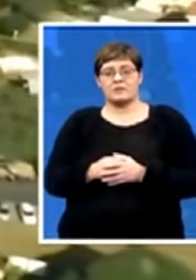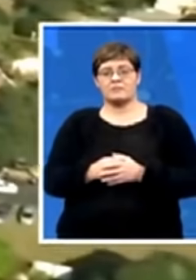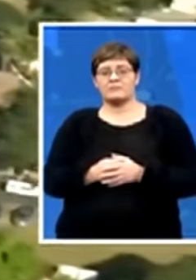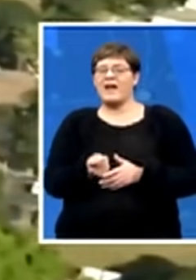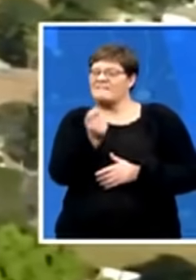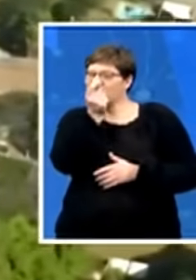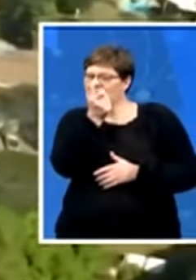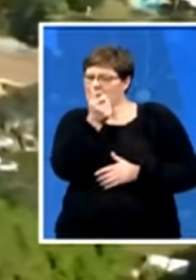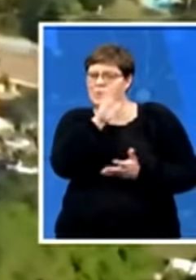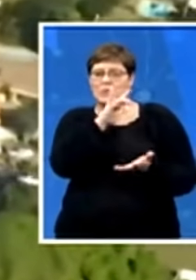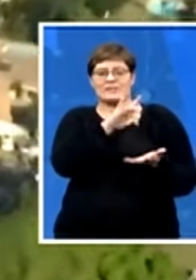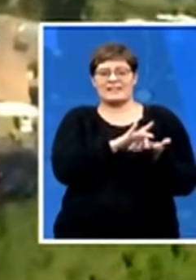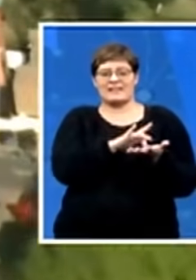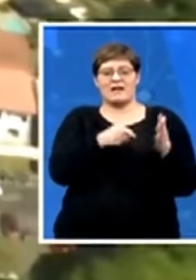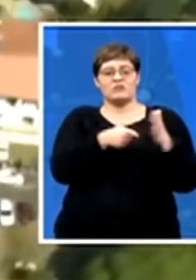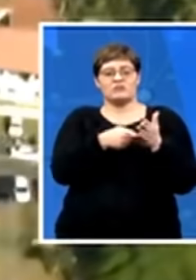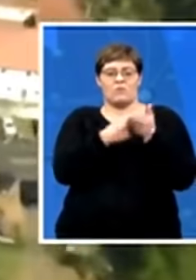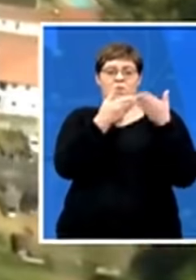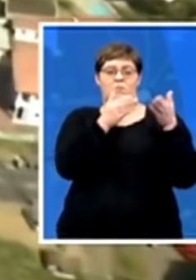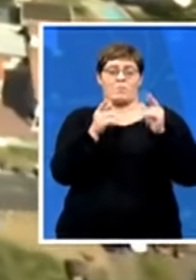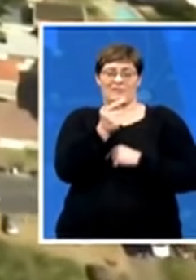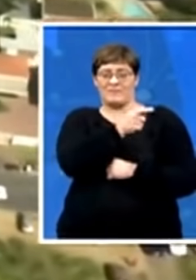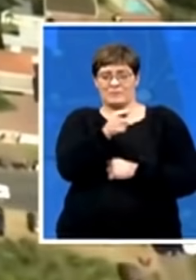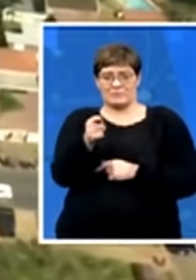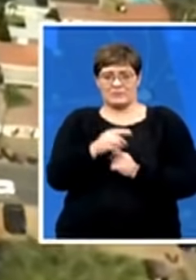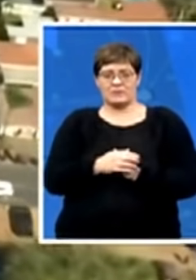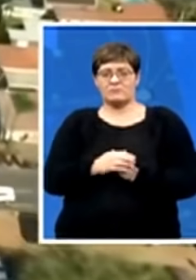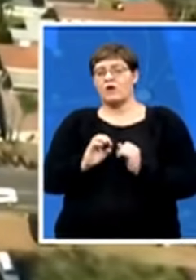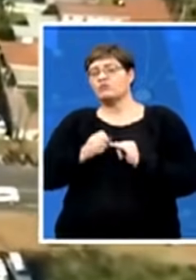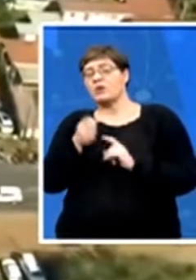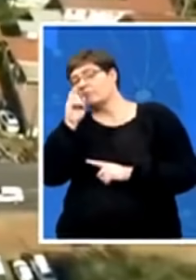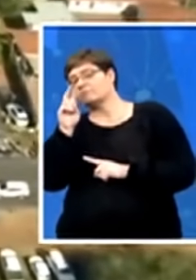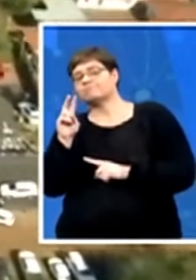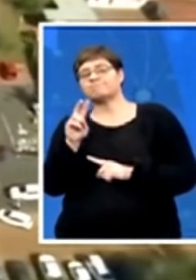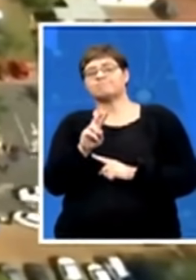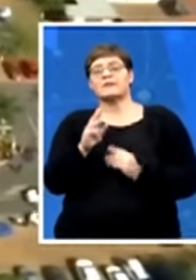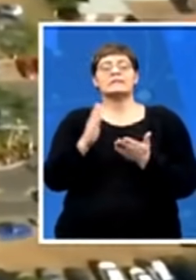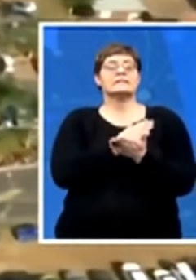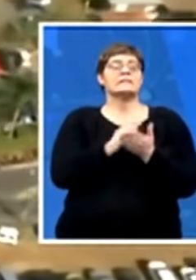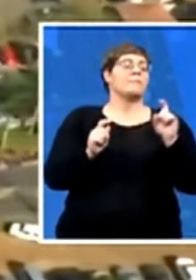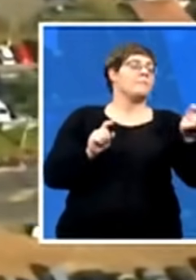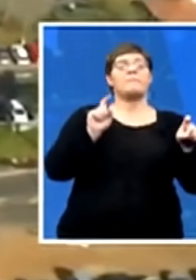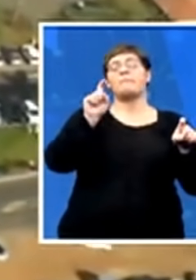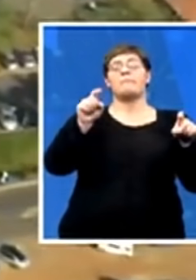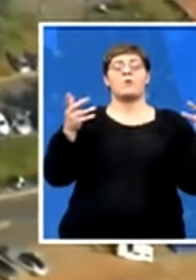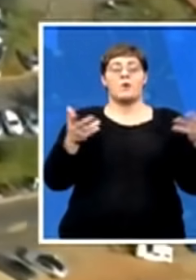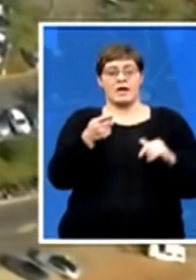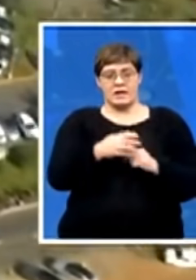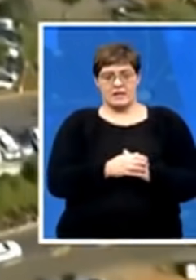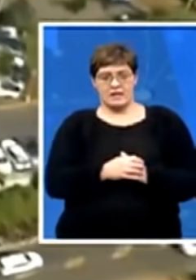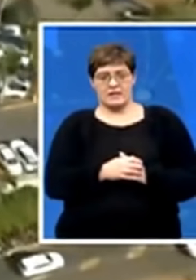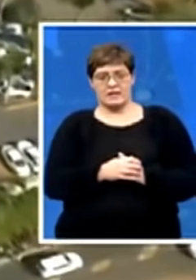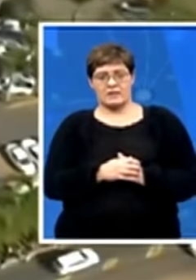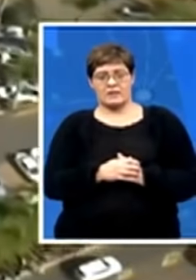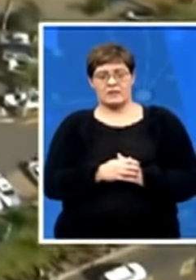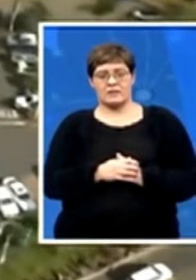open. I'm going to try and see if I can't bring up some of those shopping centres and just read them out for the viewers back at home who